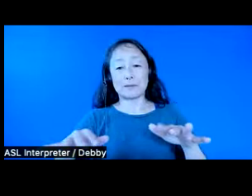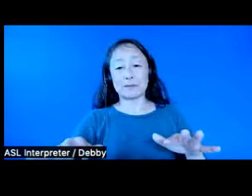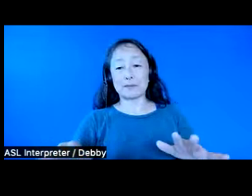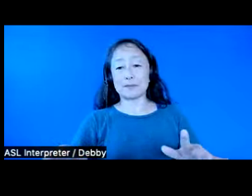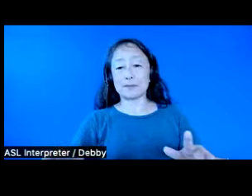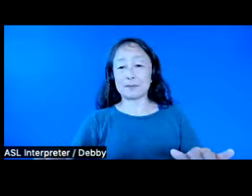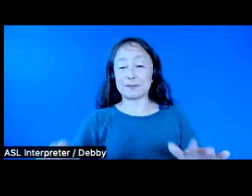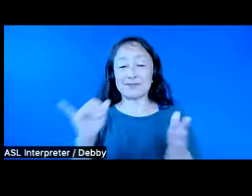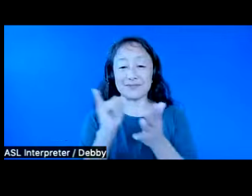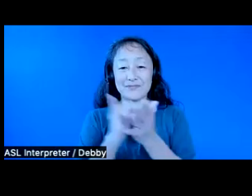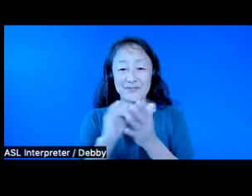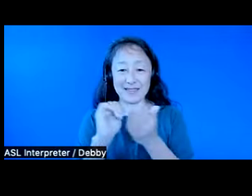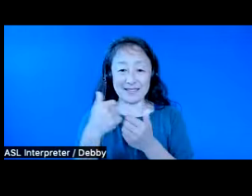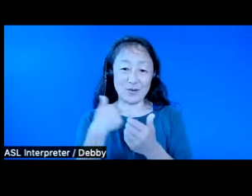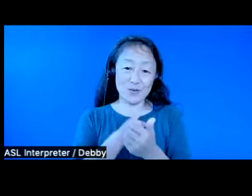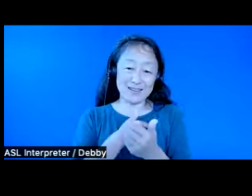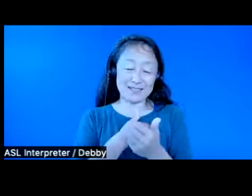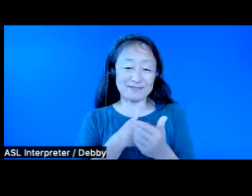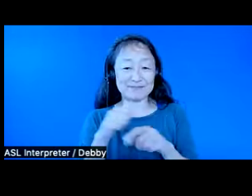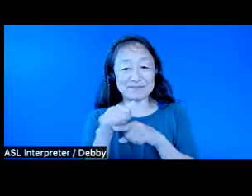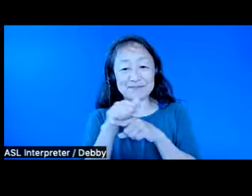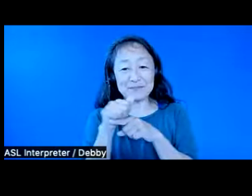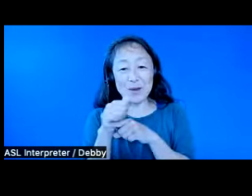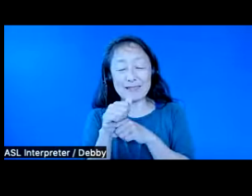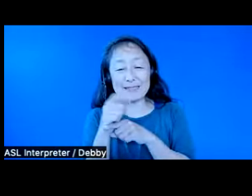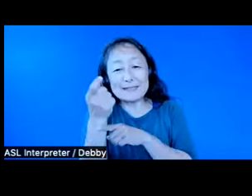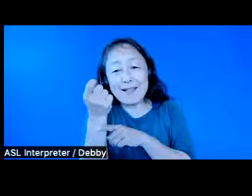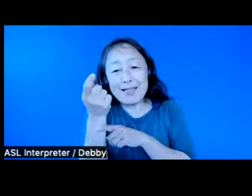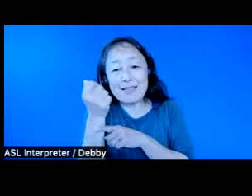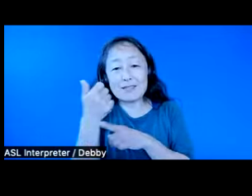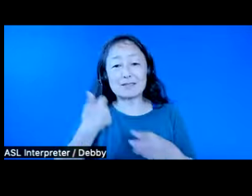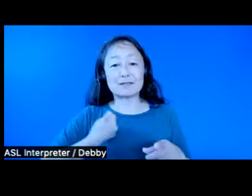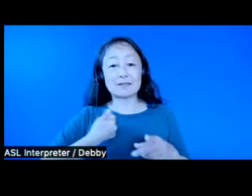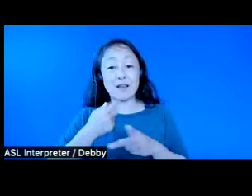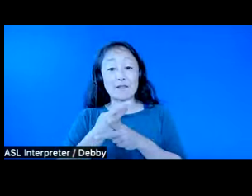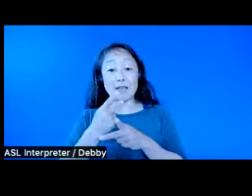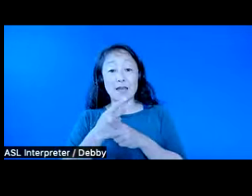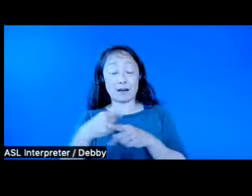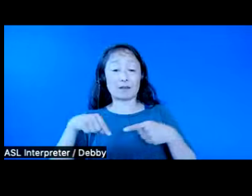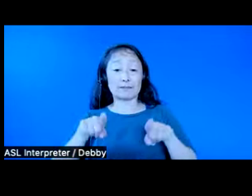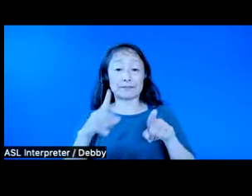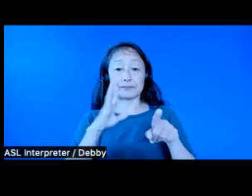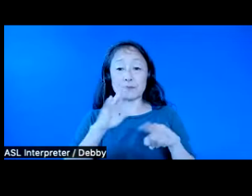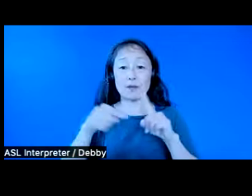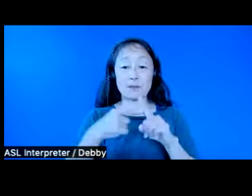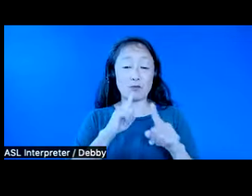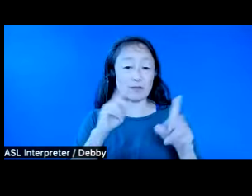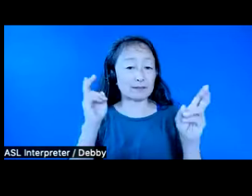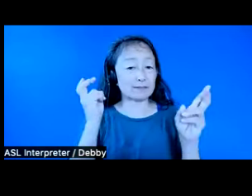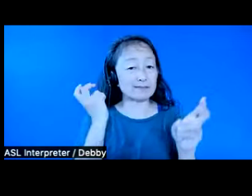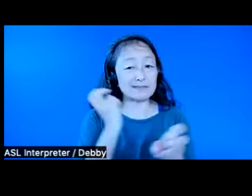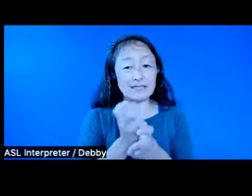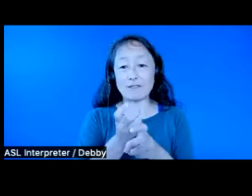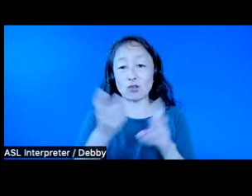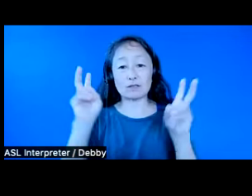This is how we practice teeny tiny little self-care while we're talking about these really difficult things. So